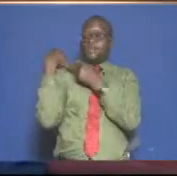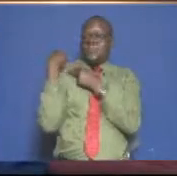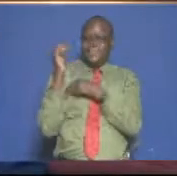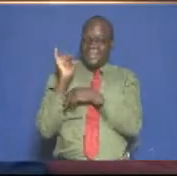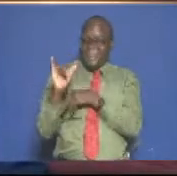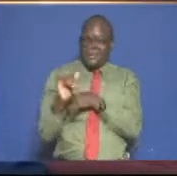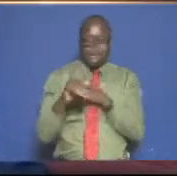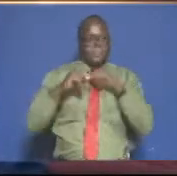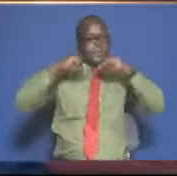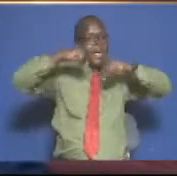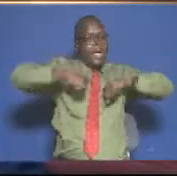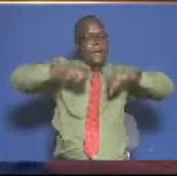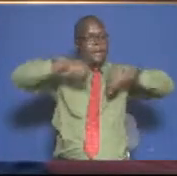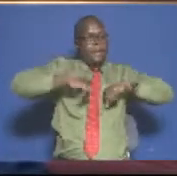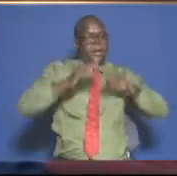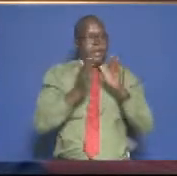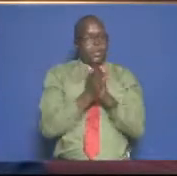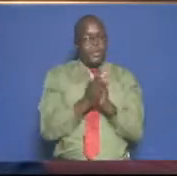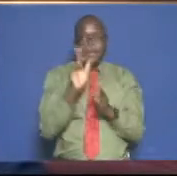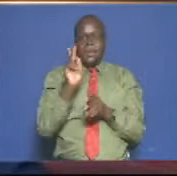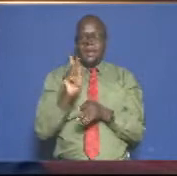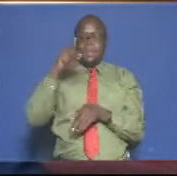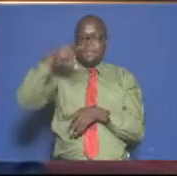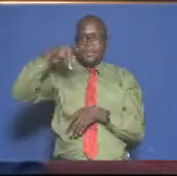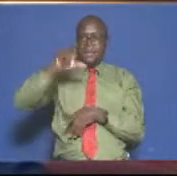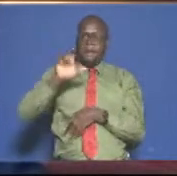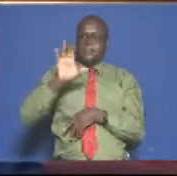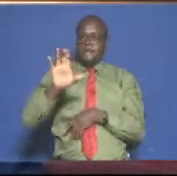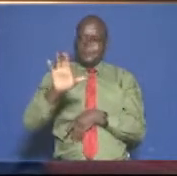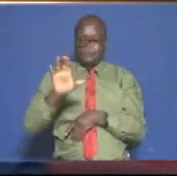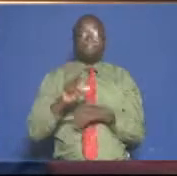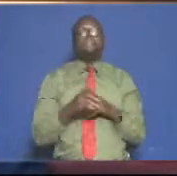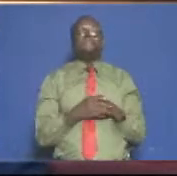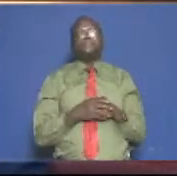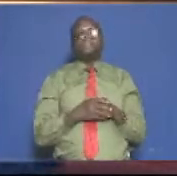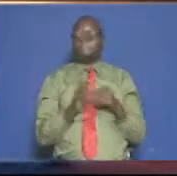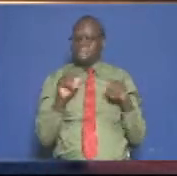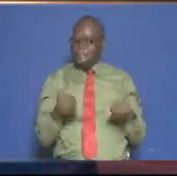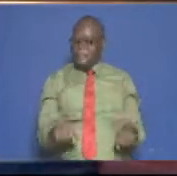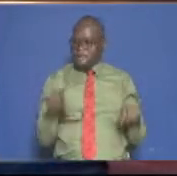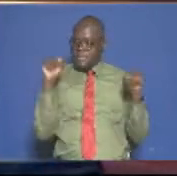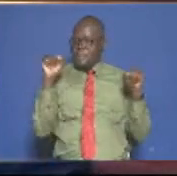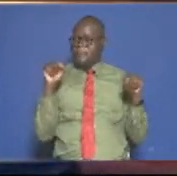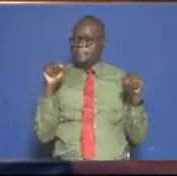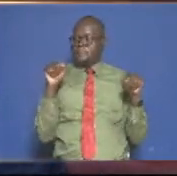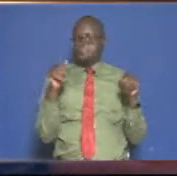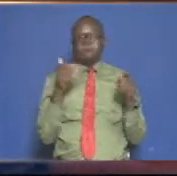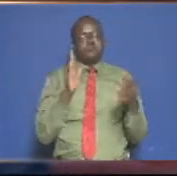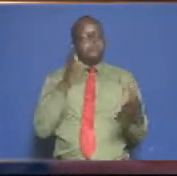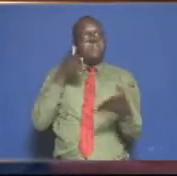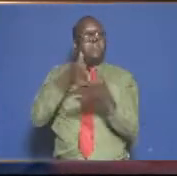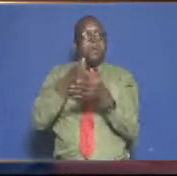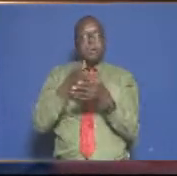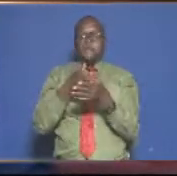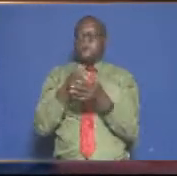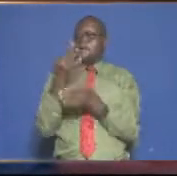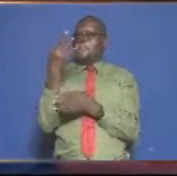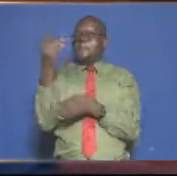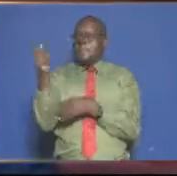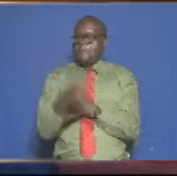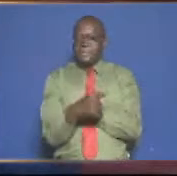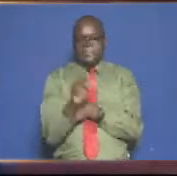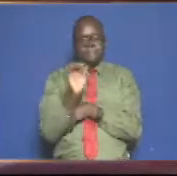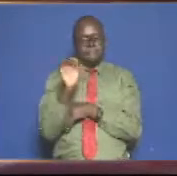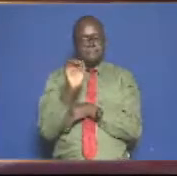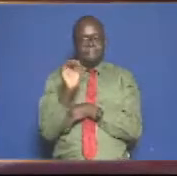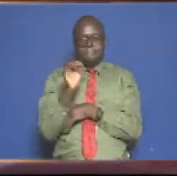have entered with the KPLC. The chair has been denied the last 3 months. That, and in